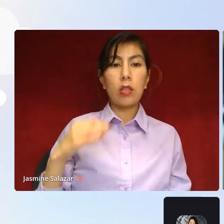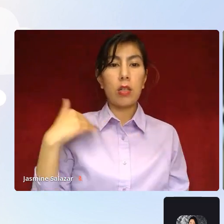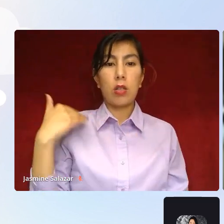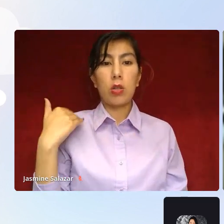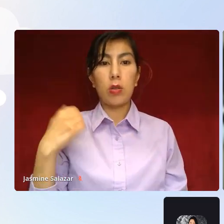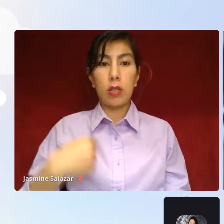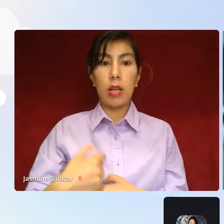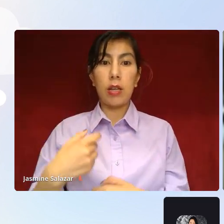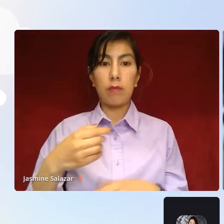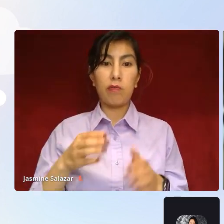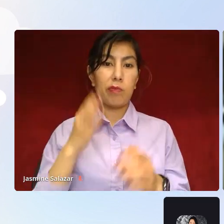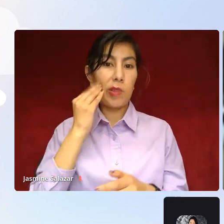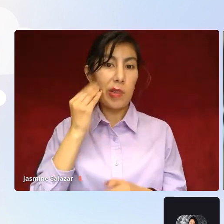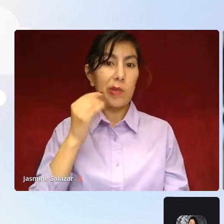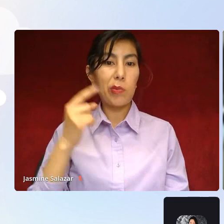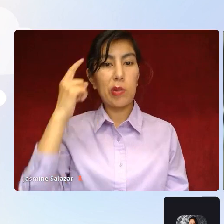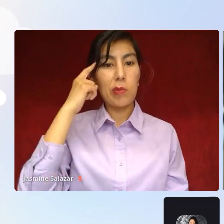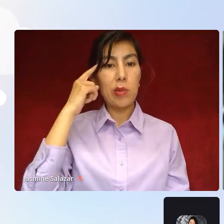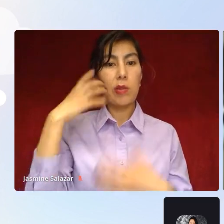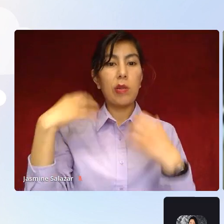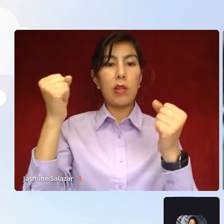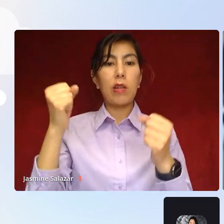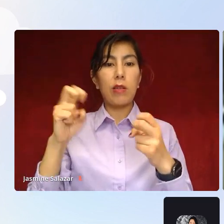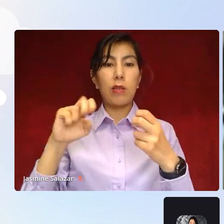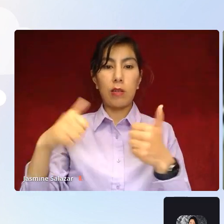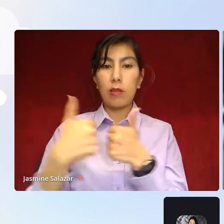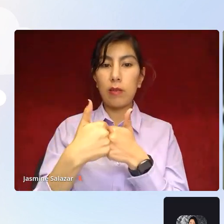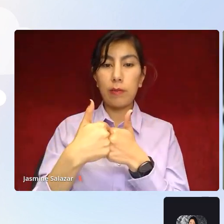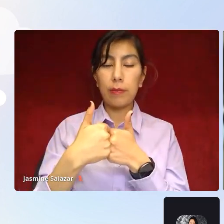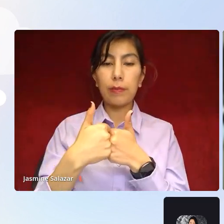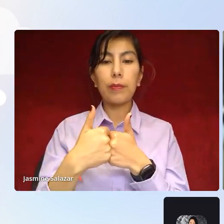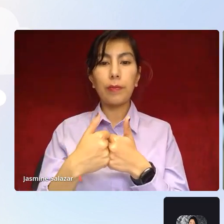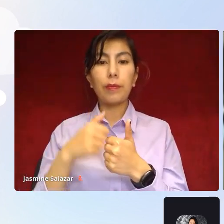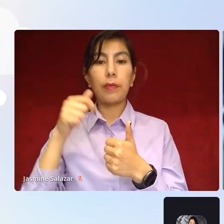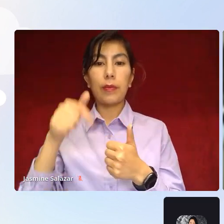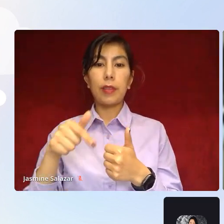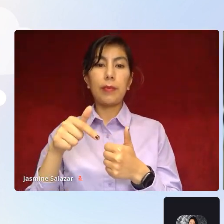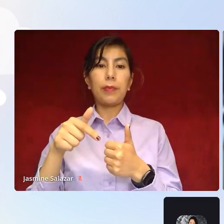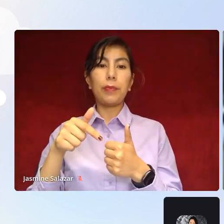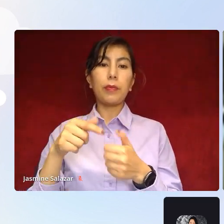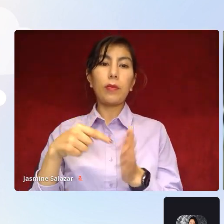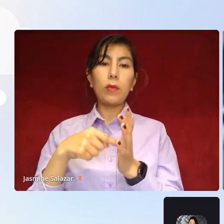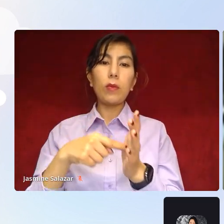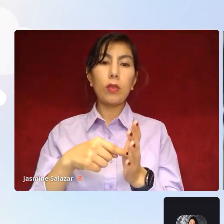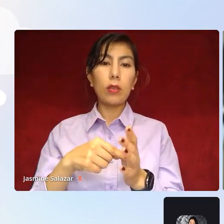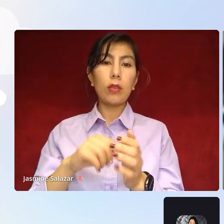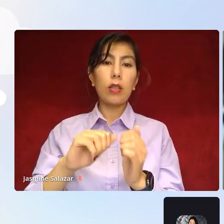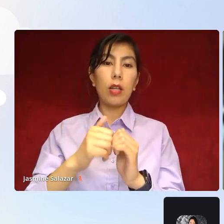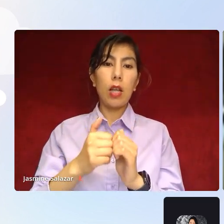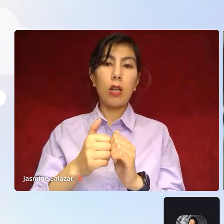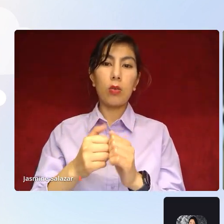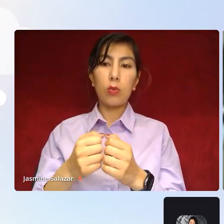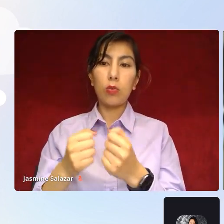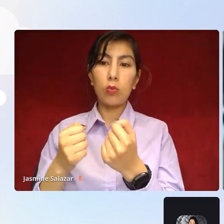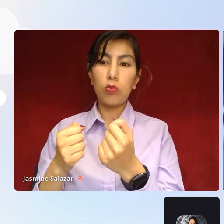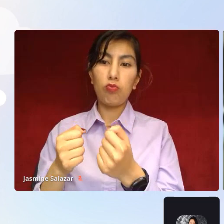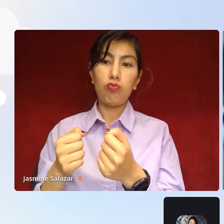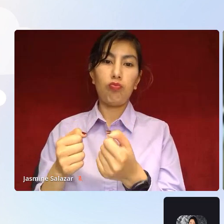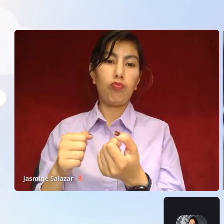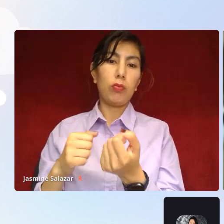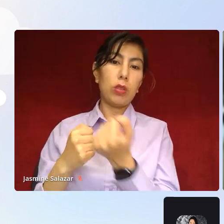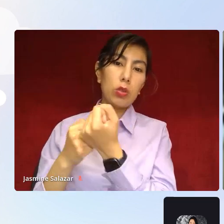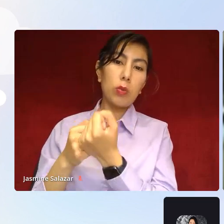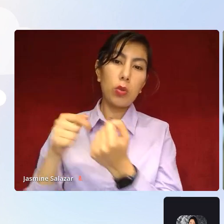challenges. This year's theme emphasizes the crucial role that systems of care play in supporting children, youth, families,